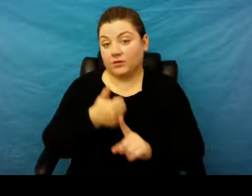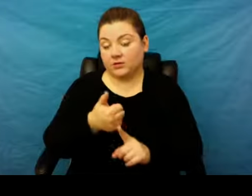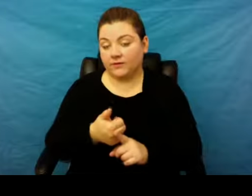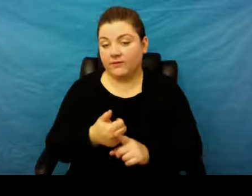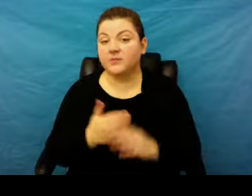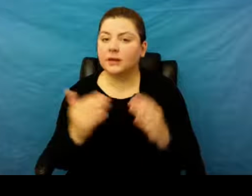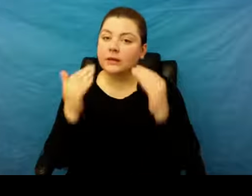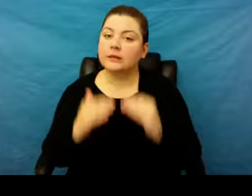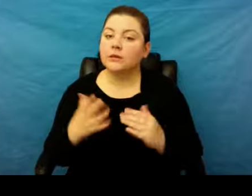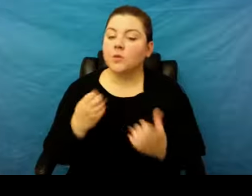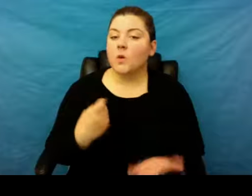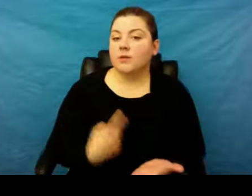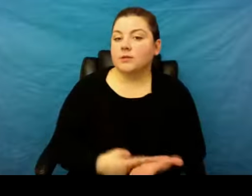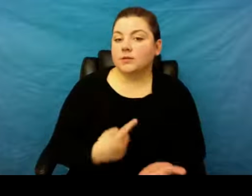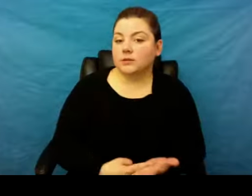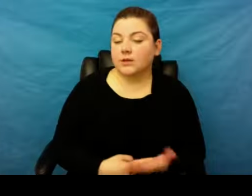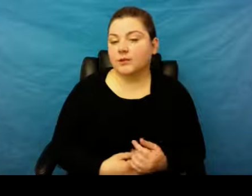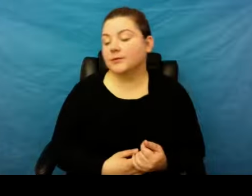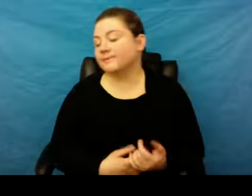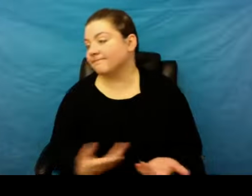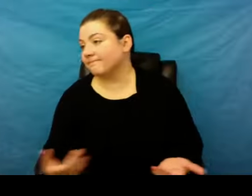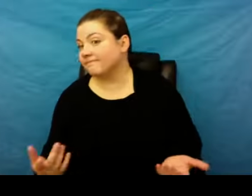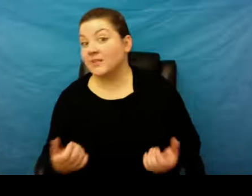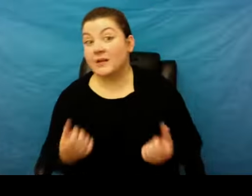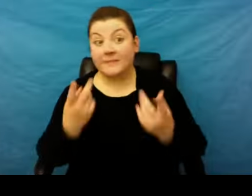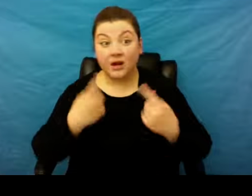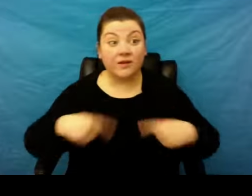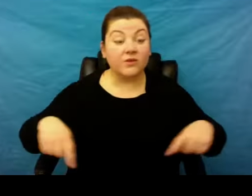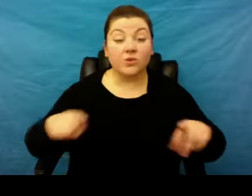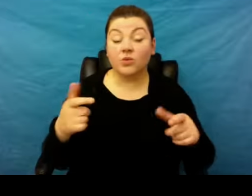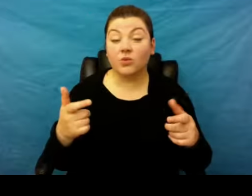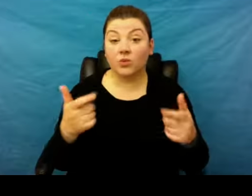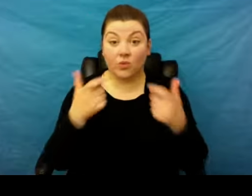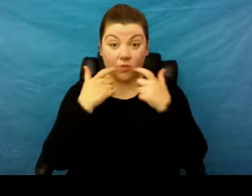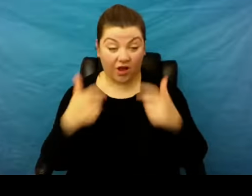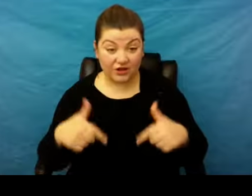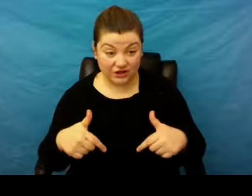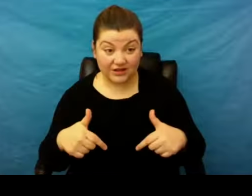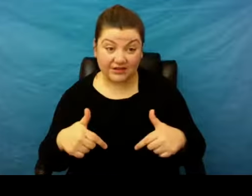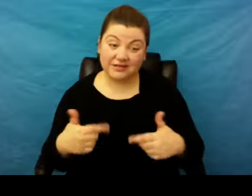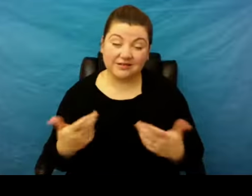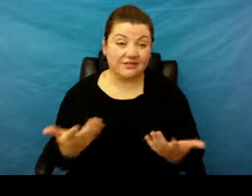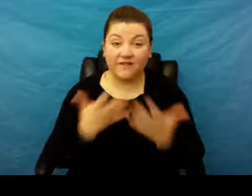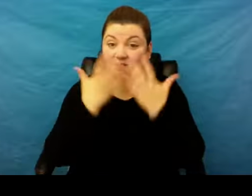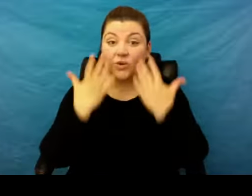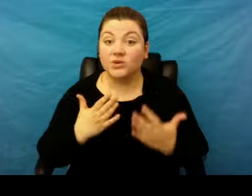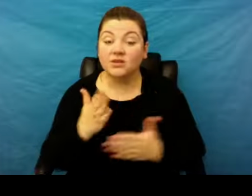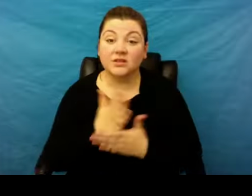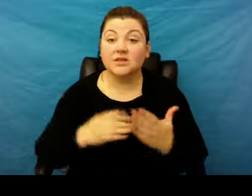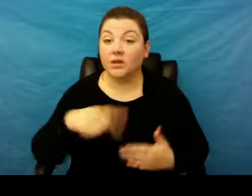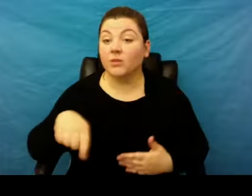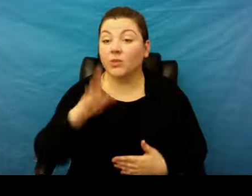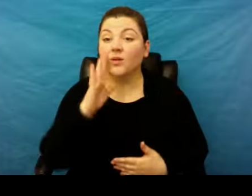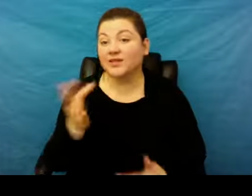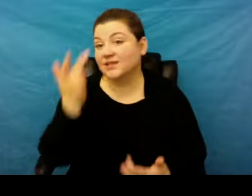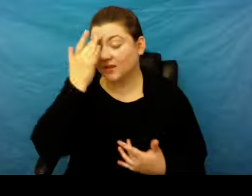is something that is inevitable in a group chat that's this large, which is what do you do if you get this disease? And this is, I think, if you